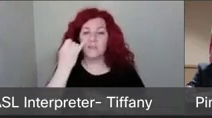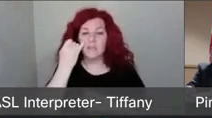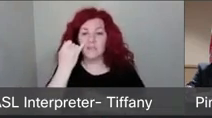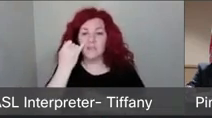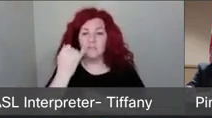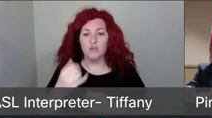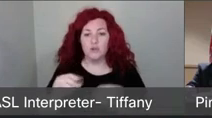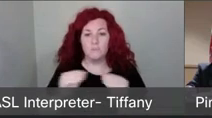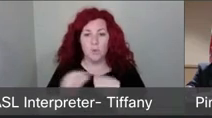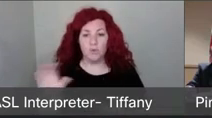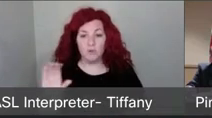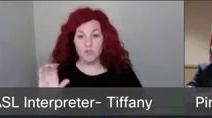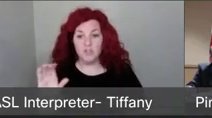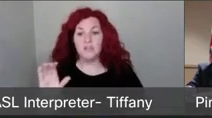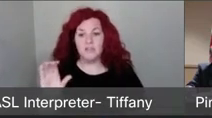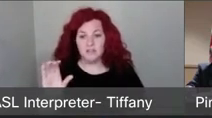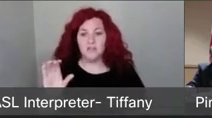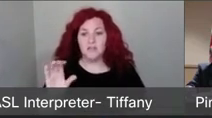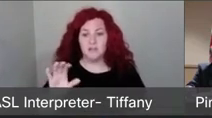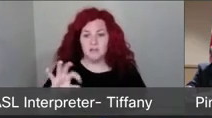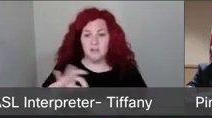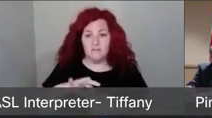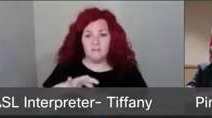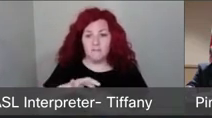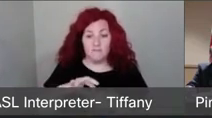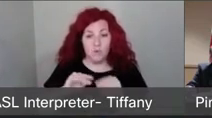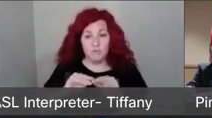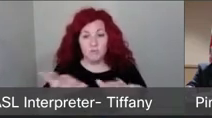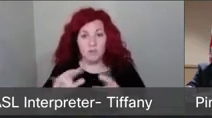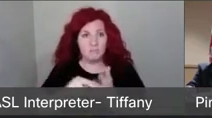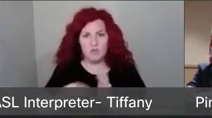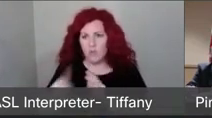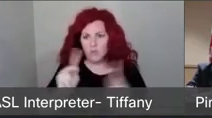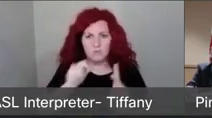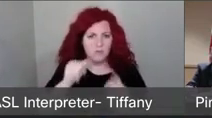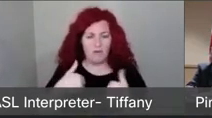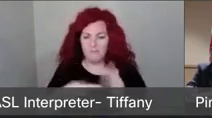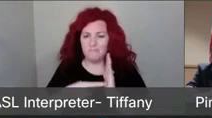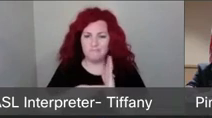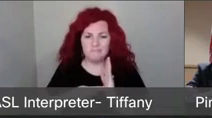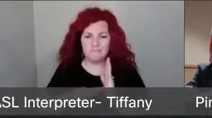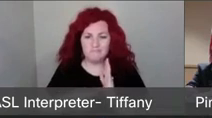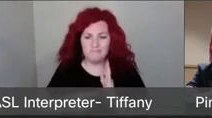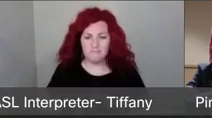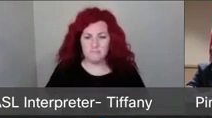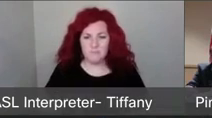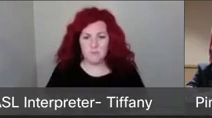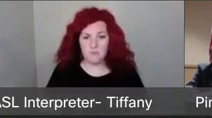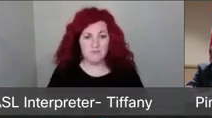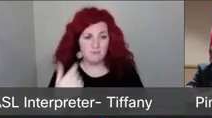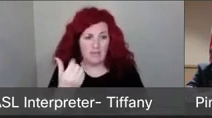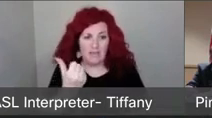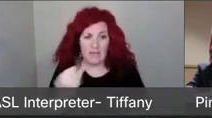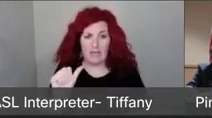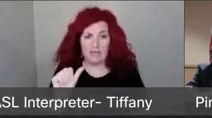conservative, the vote spread also means that those individuals will not receive representation at any rate,